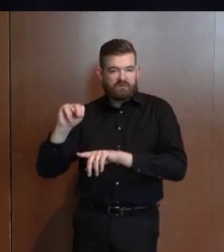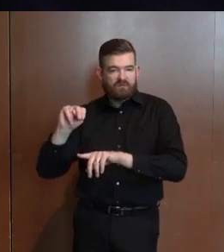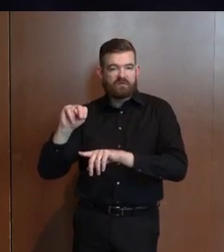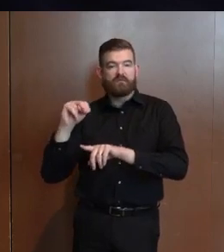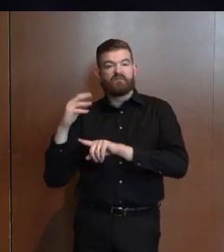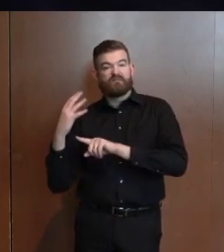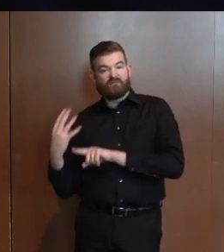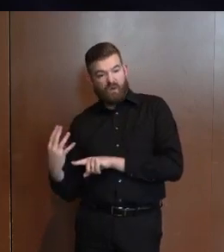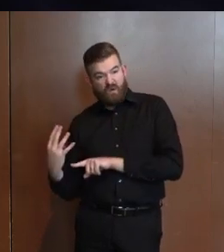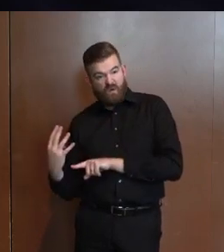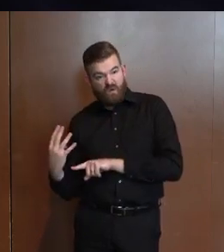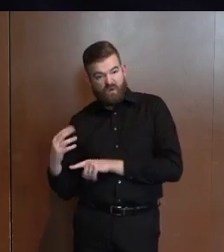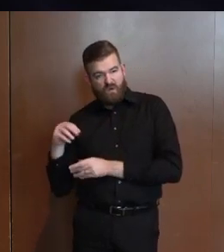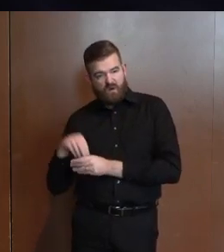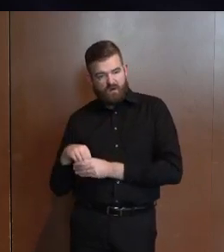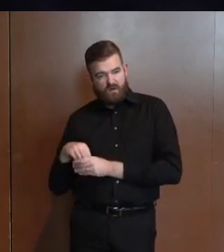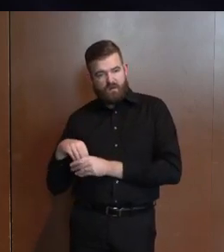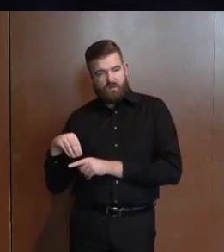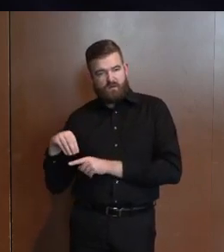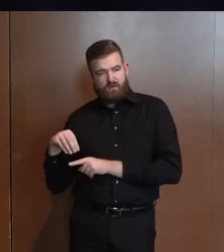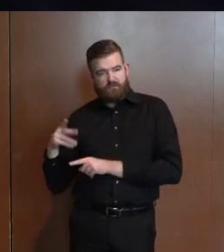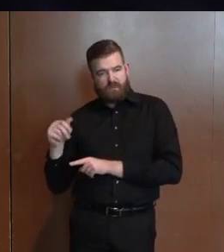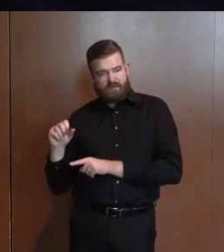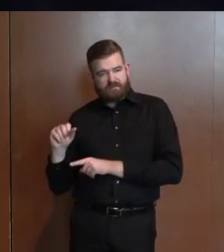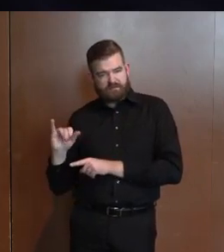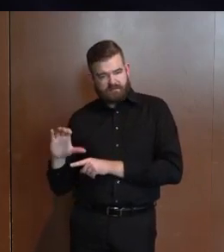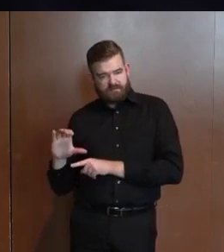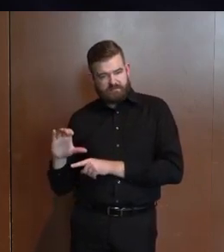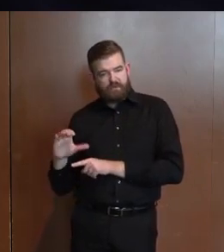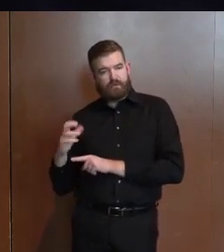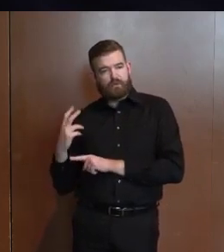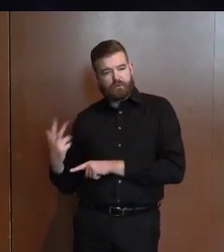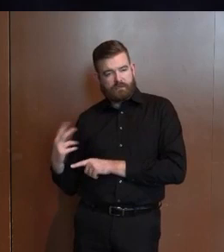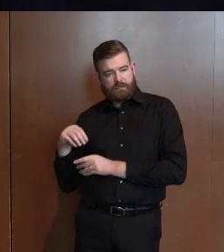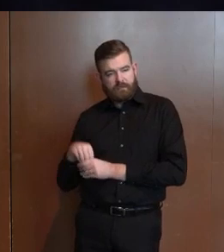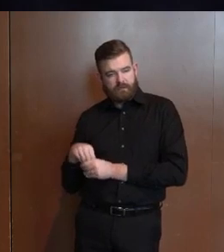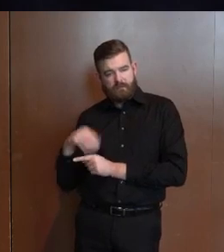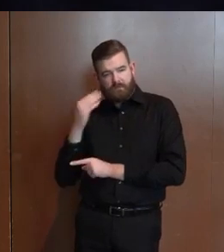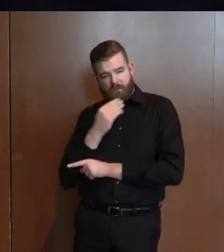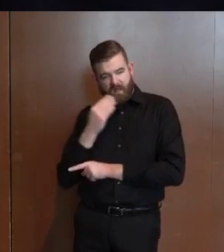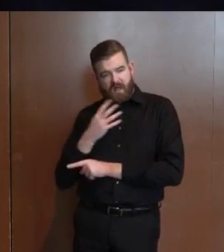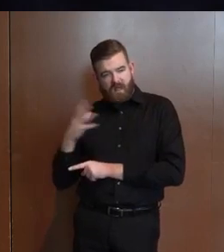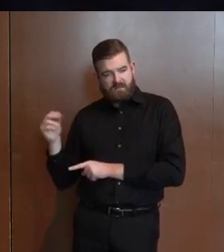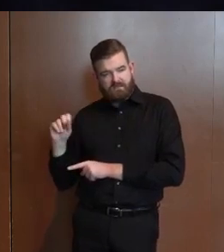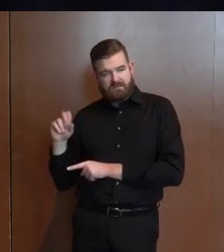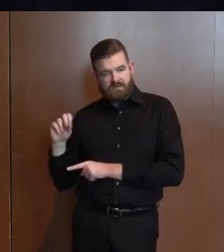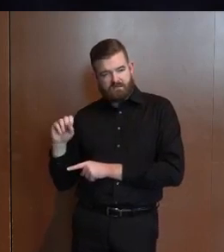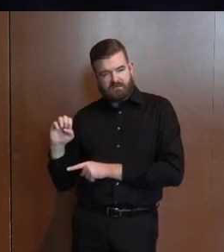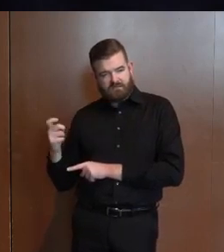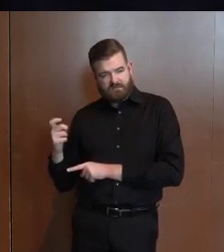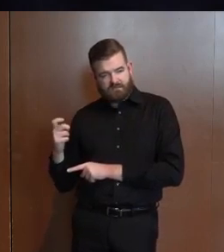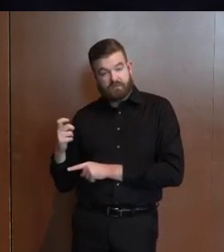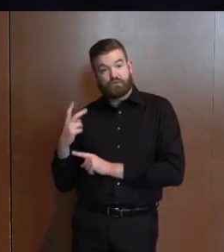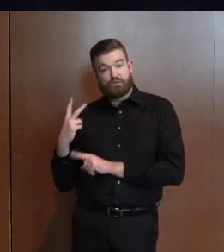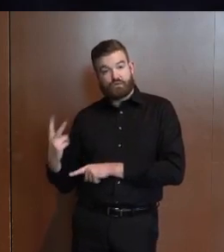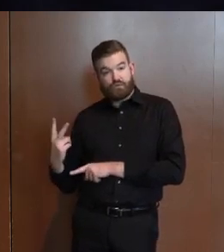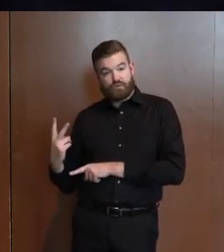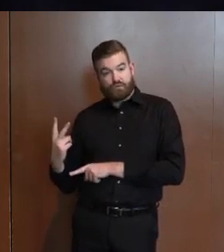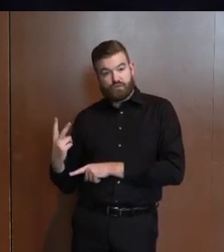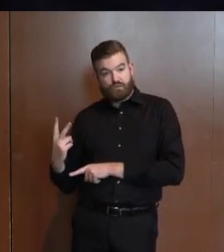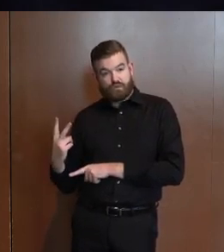each in Middlesex and Passaic counties, 3 in both Monmouth and Sussex, 2 in Mercer, and 1 each